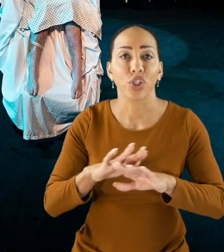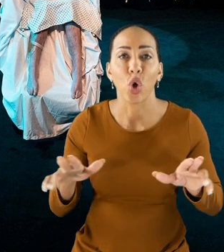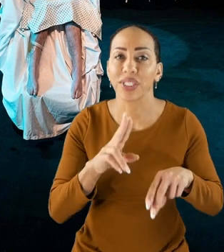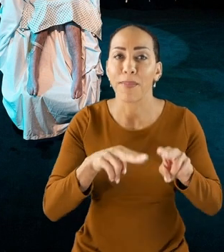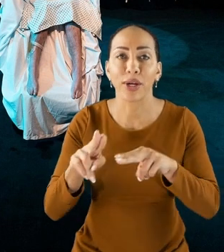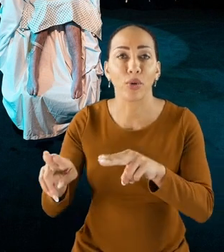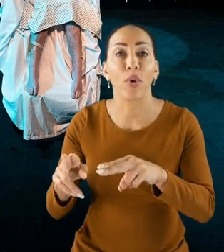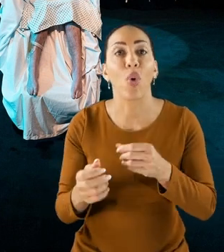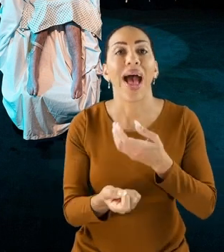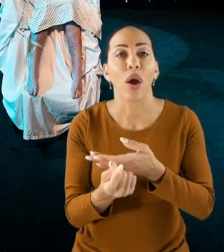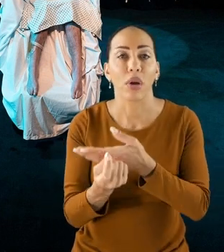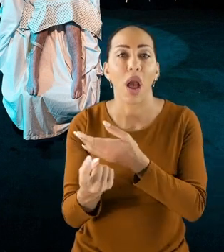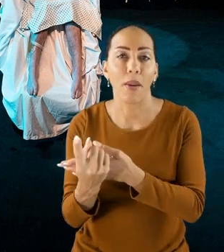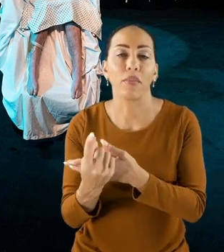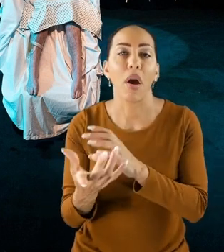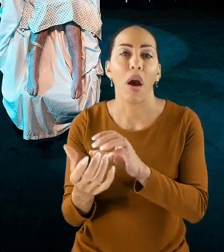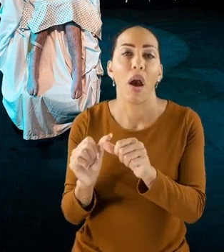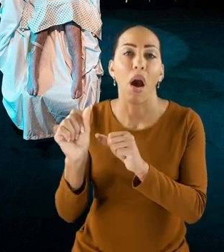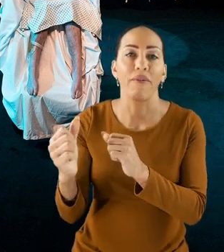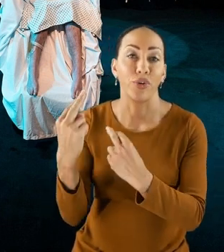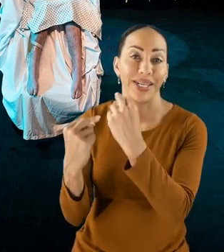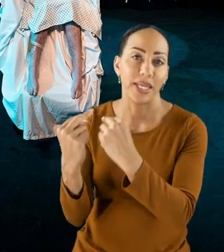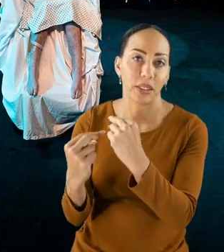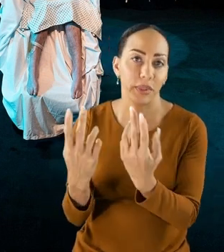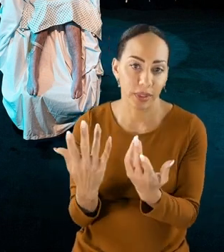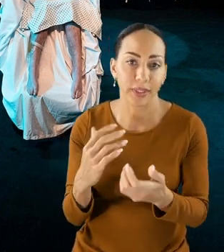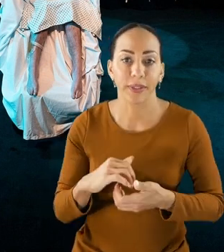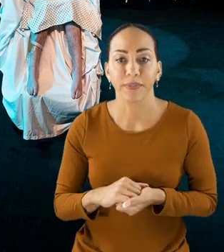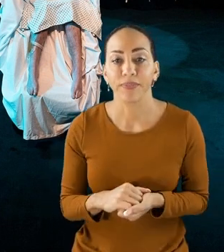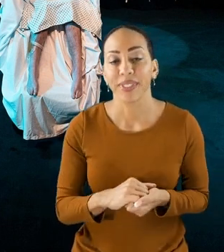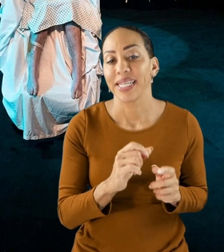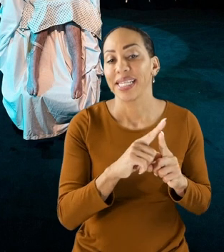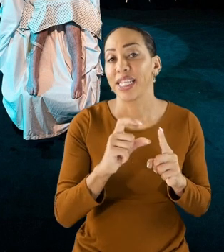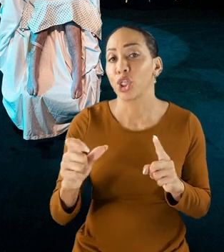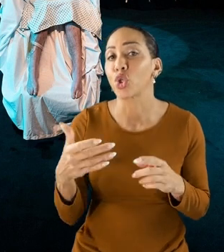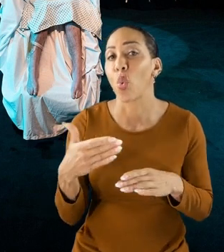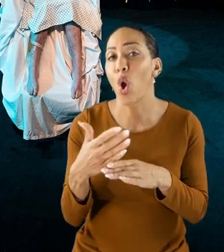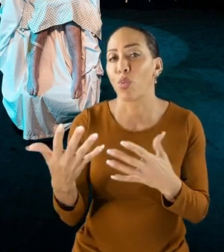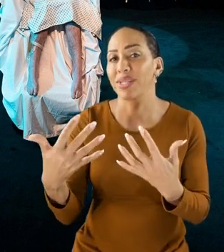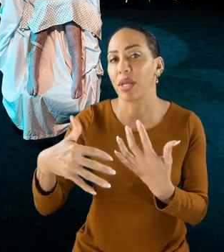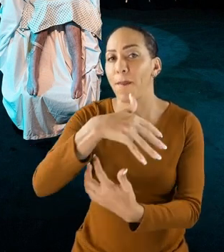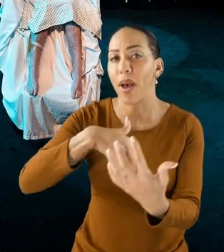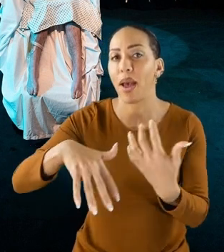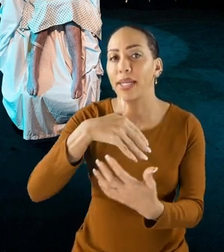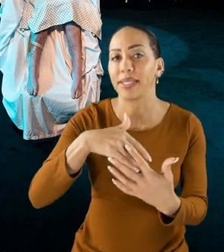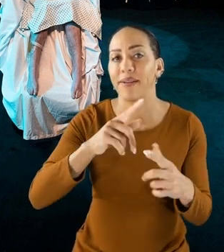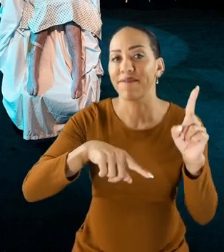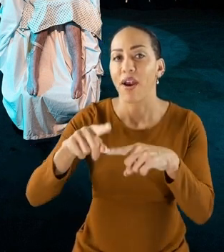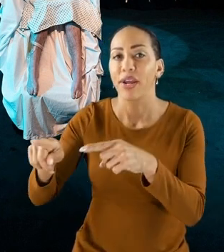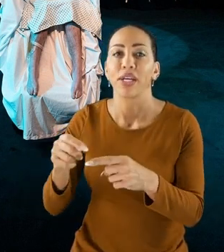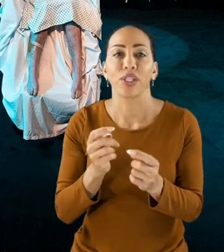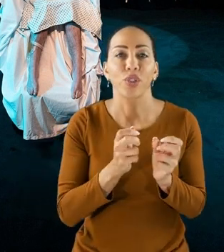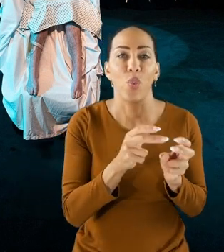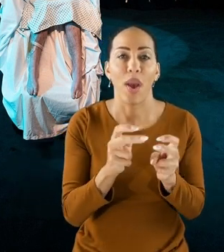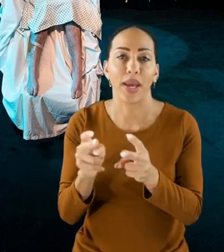With that, we've combined digital work and live performance in a number of ways. From the first time I put it on at the